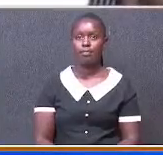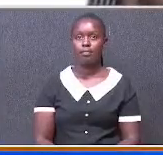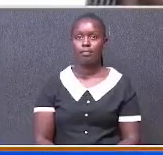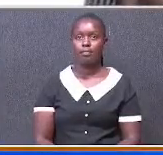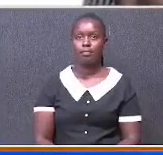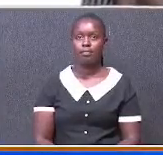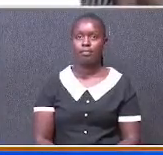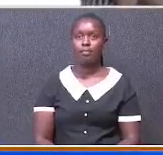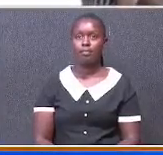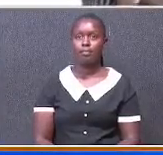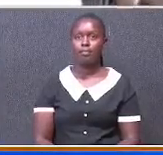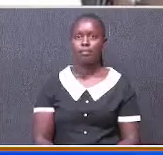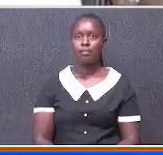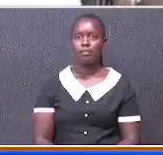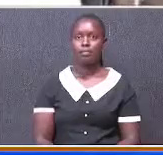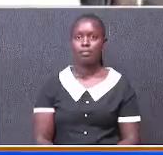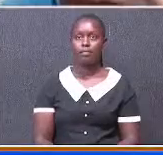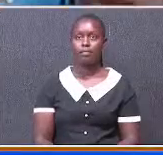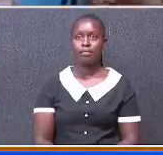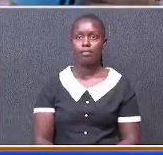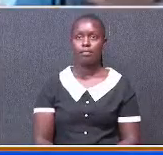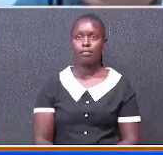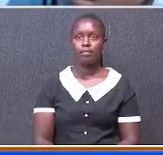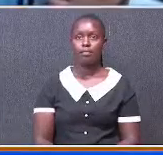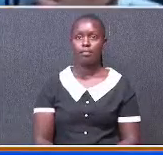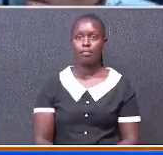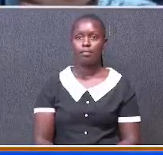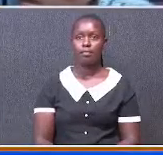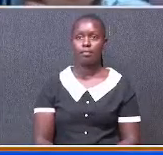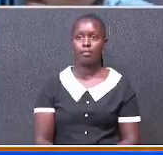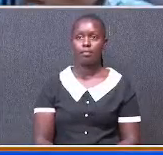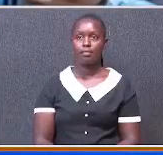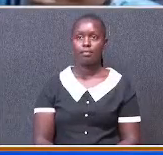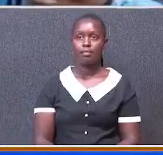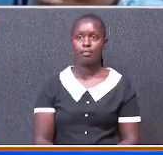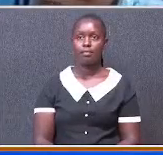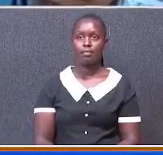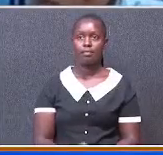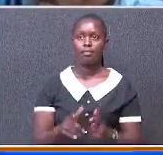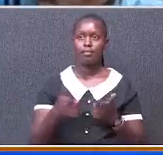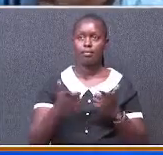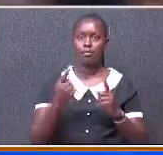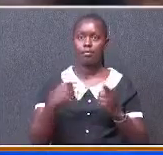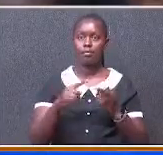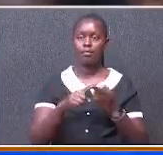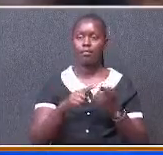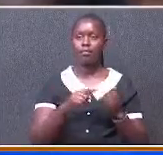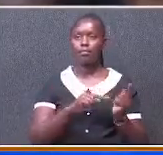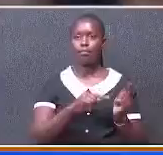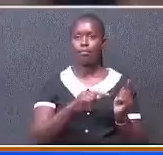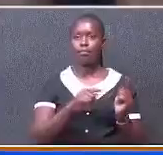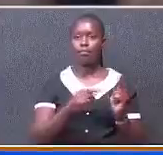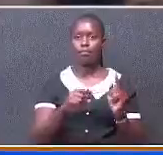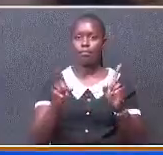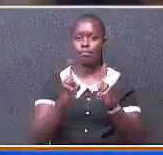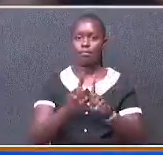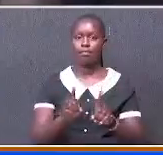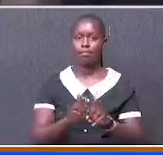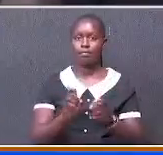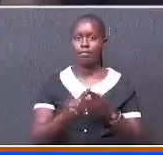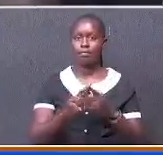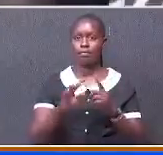Amekuwa na docket yetu. Hata kule basi niruhusu niite sasa hapa ndani. Yeye